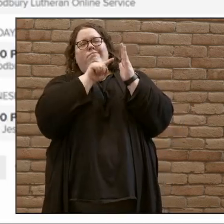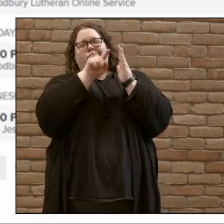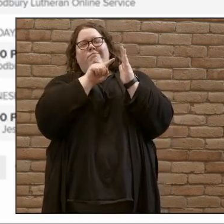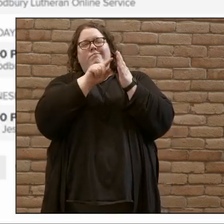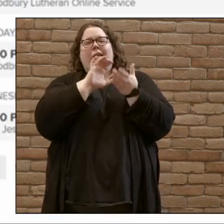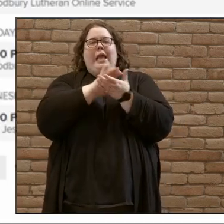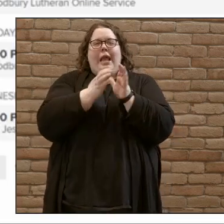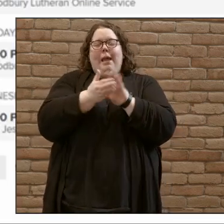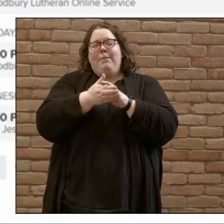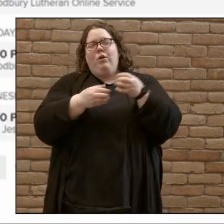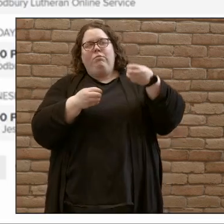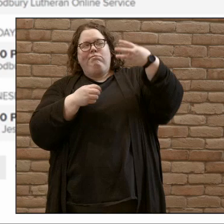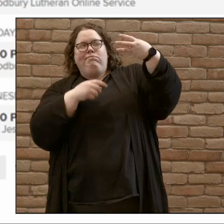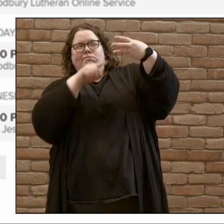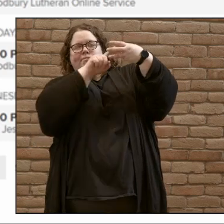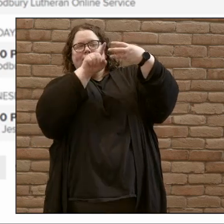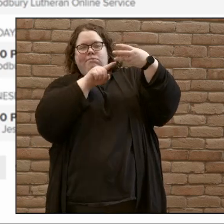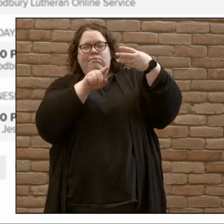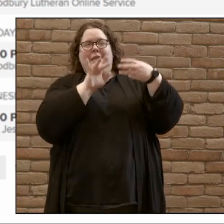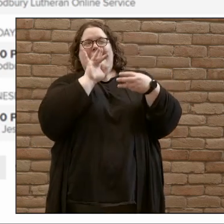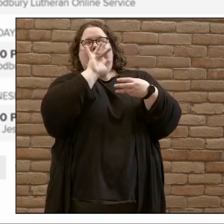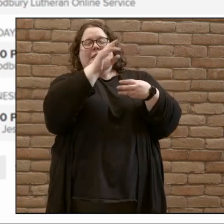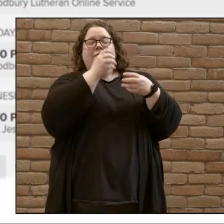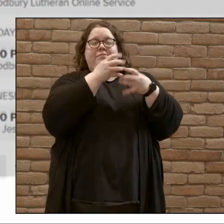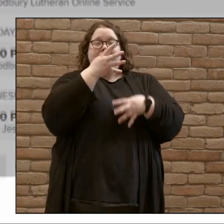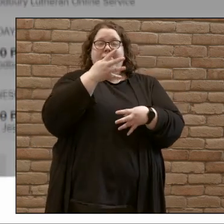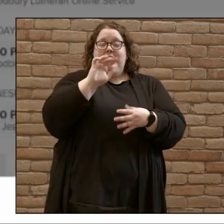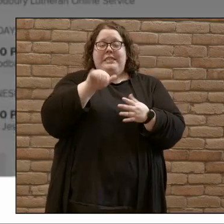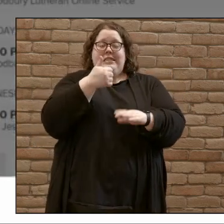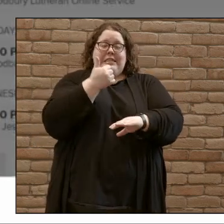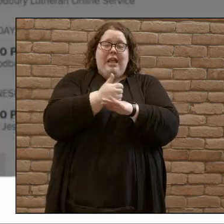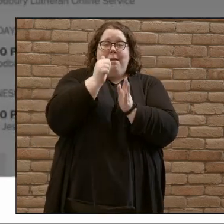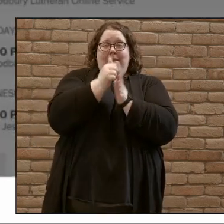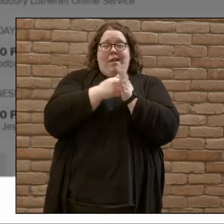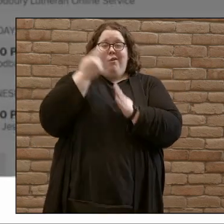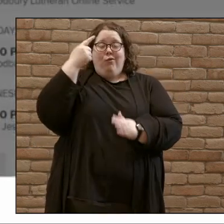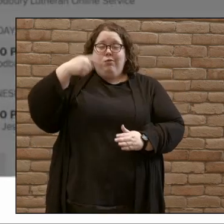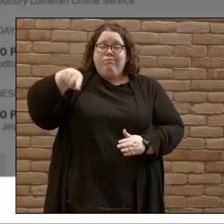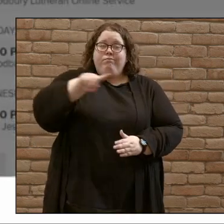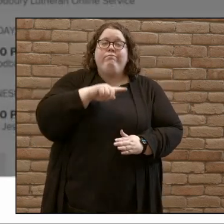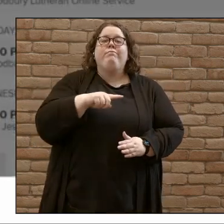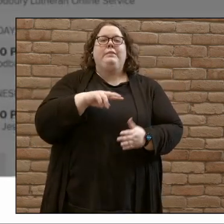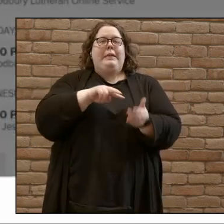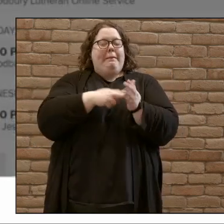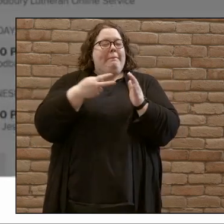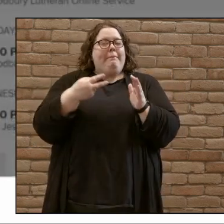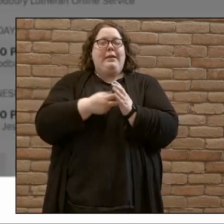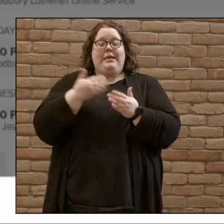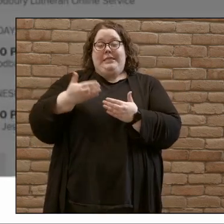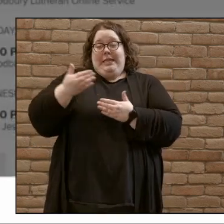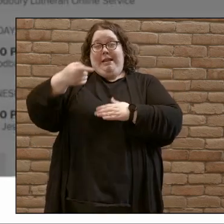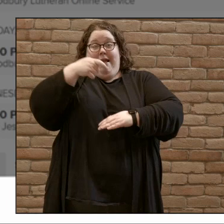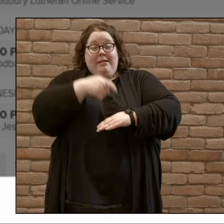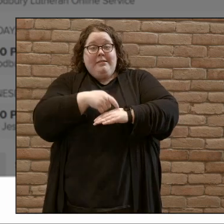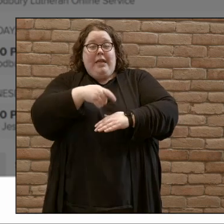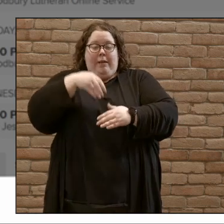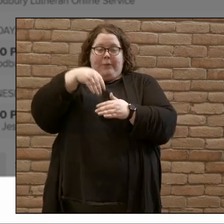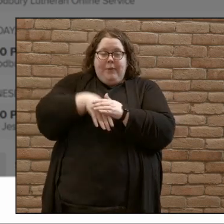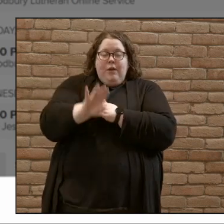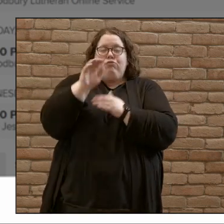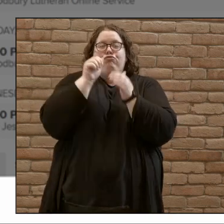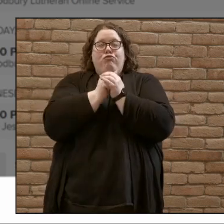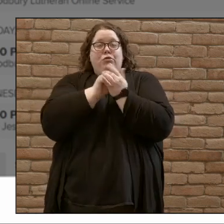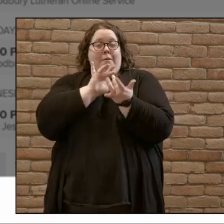button now and you can go in and actually create a profile so that the next time that you come back to worship with us here in this online